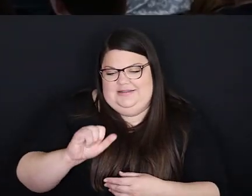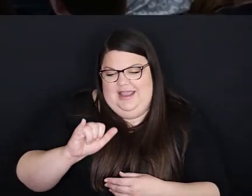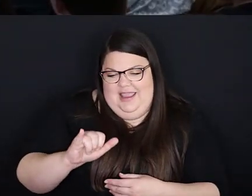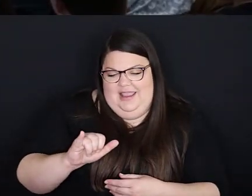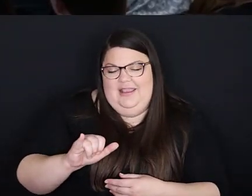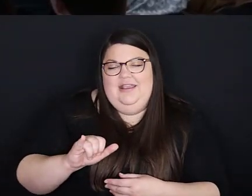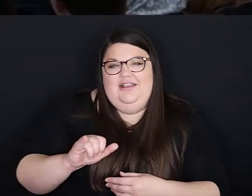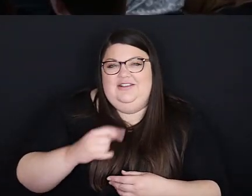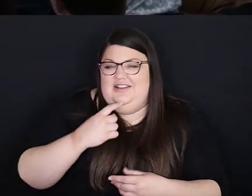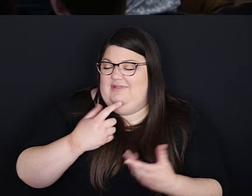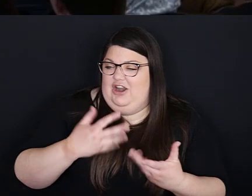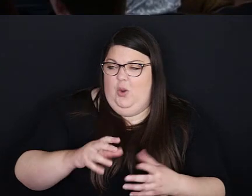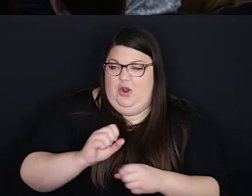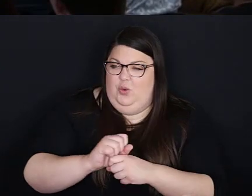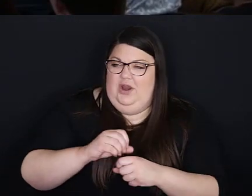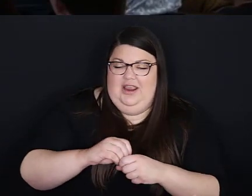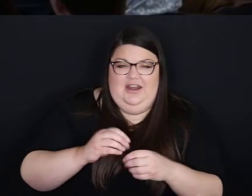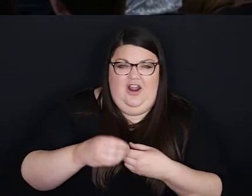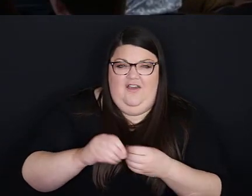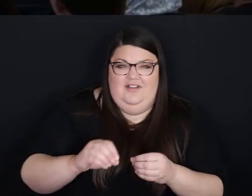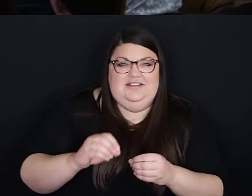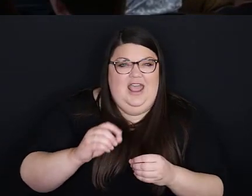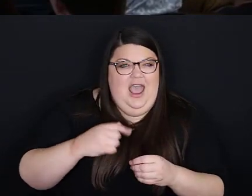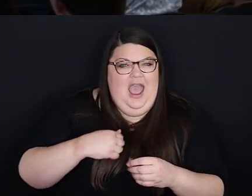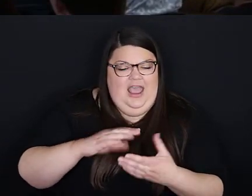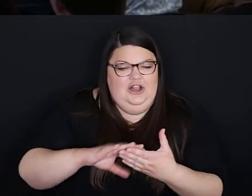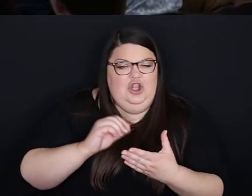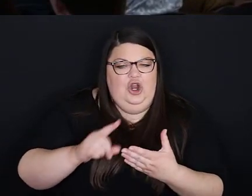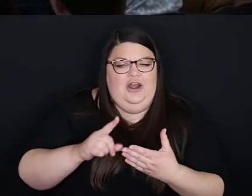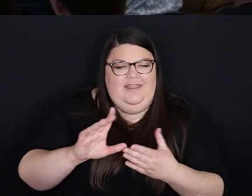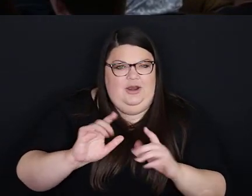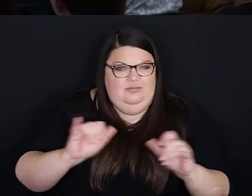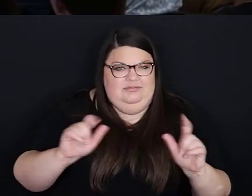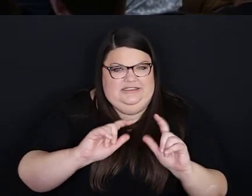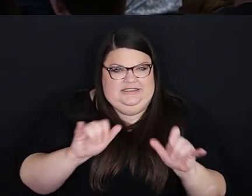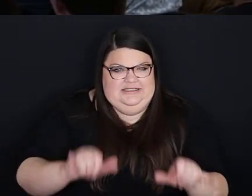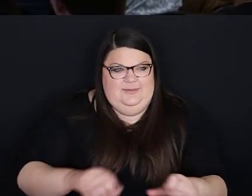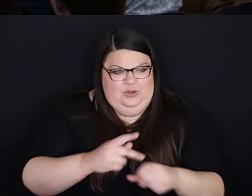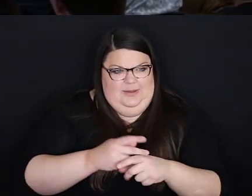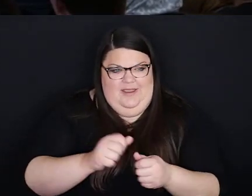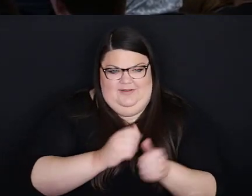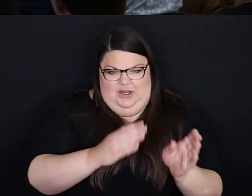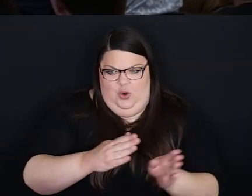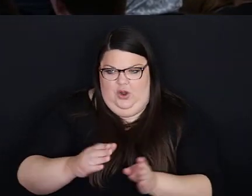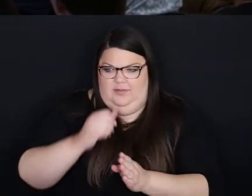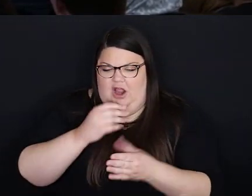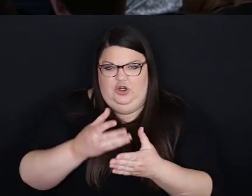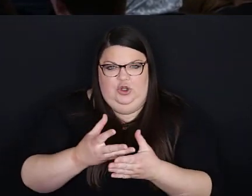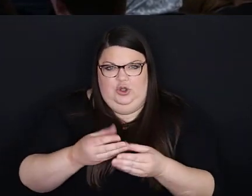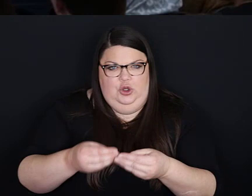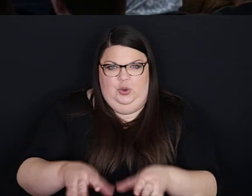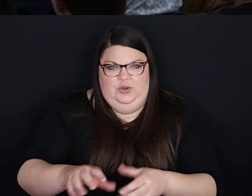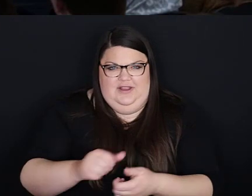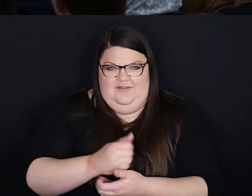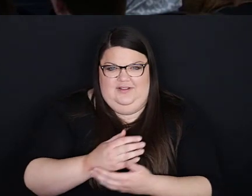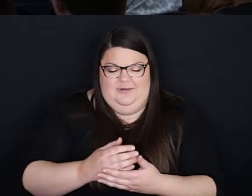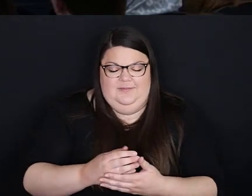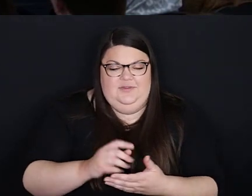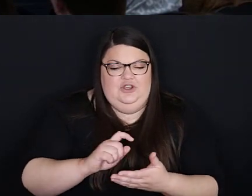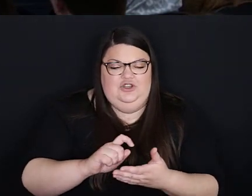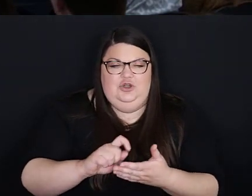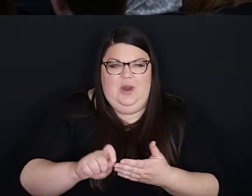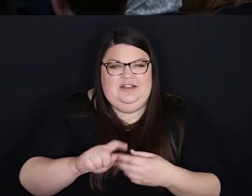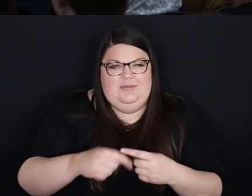to work in an office. I learned their elaborate system to keep things in order so as not to lose anything. So she writes out about